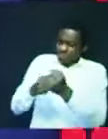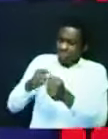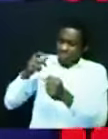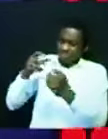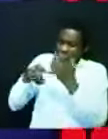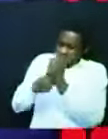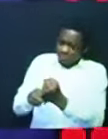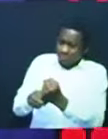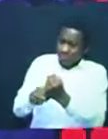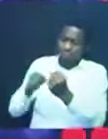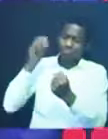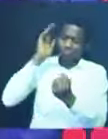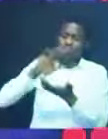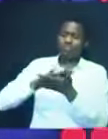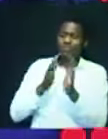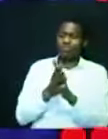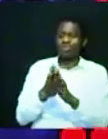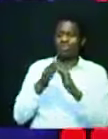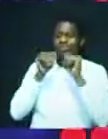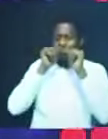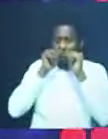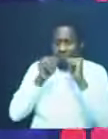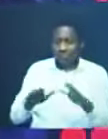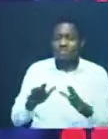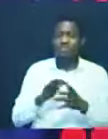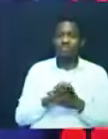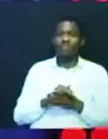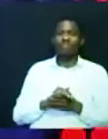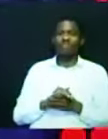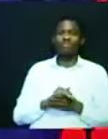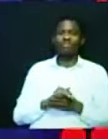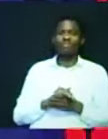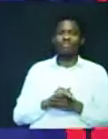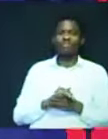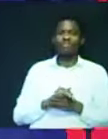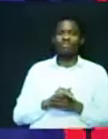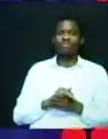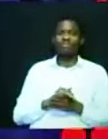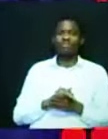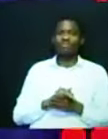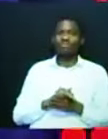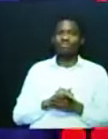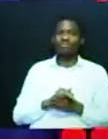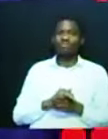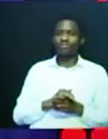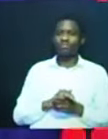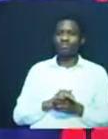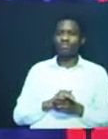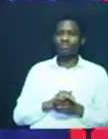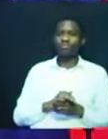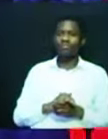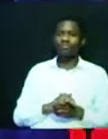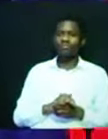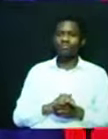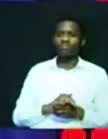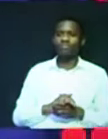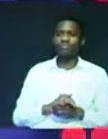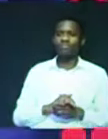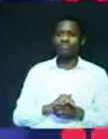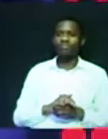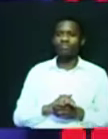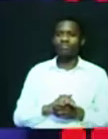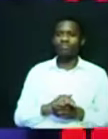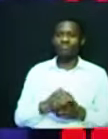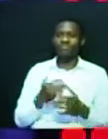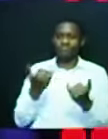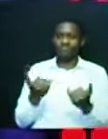Na oyem kwedua ema wo a wo sonimu na nsira ene de okura nemu. Now